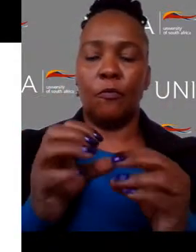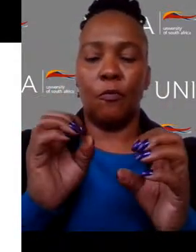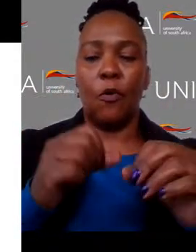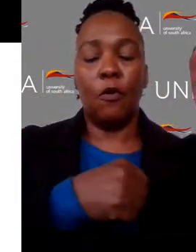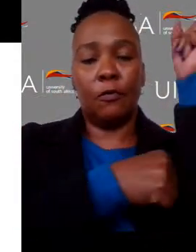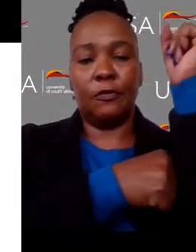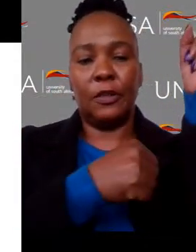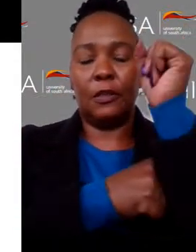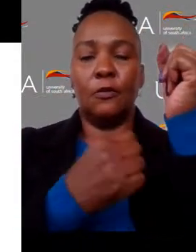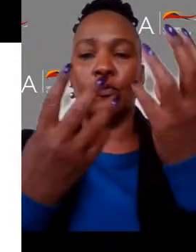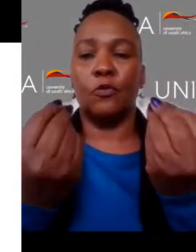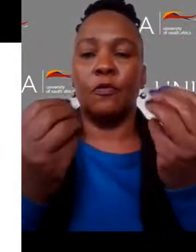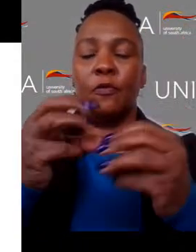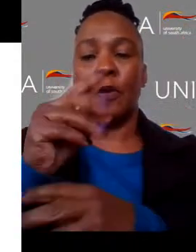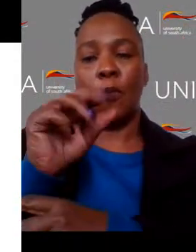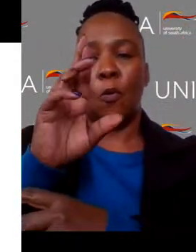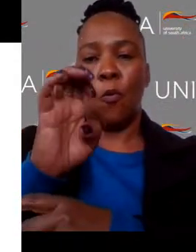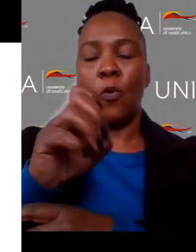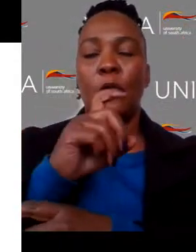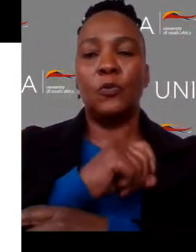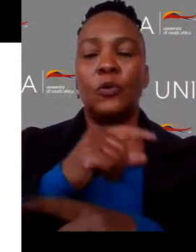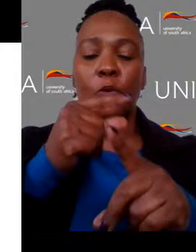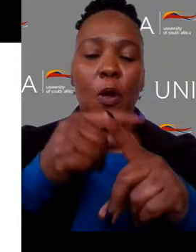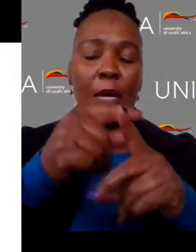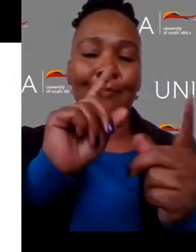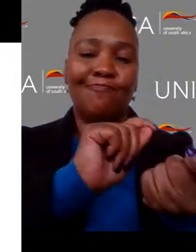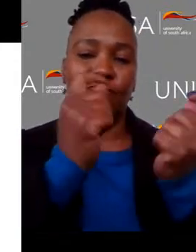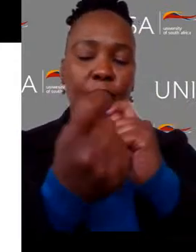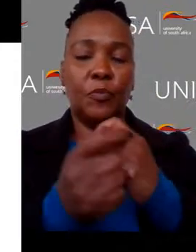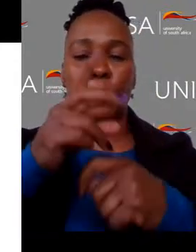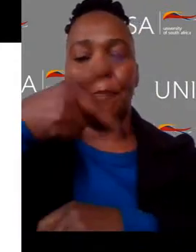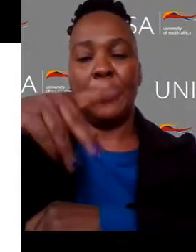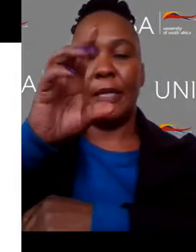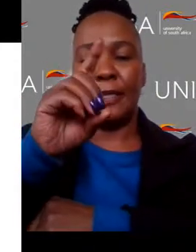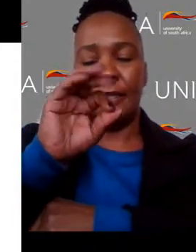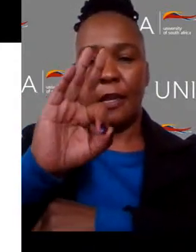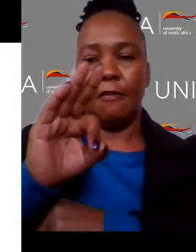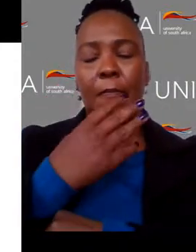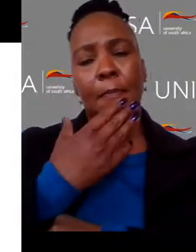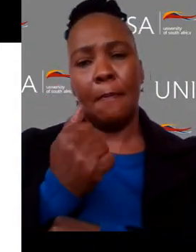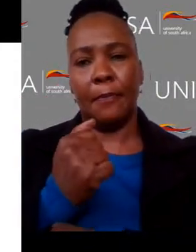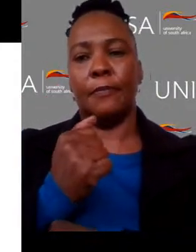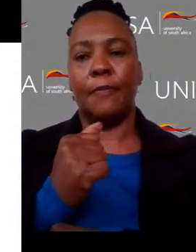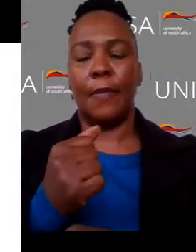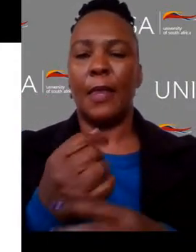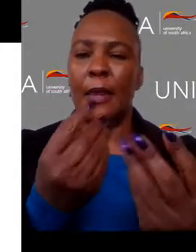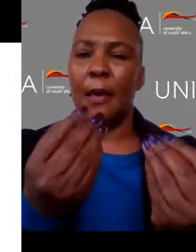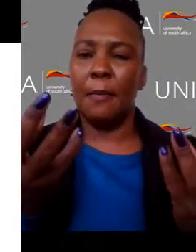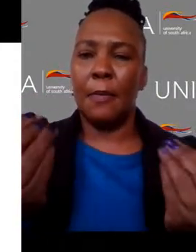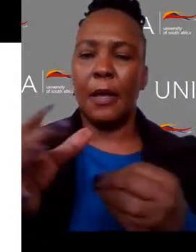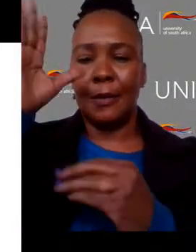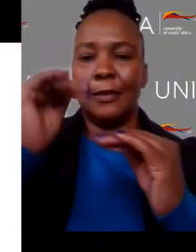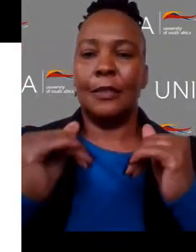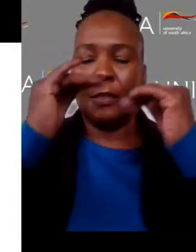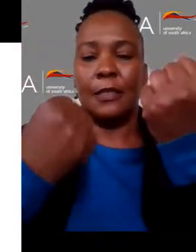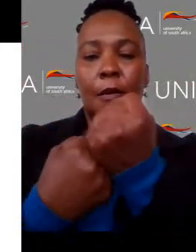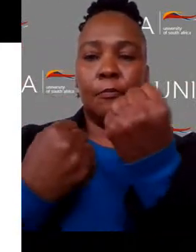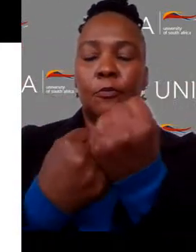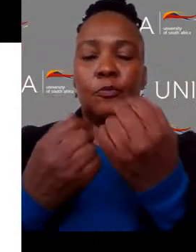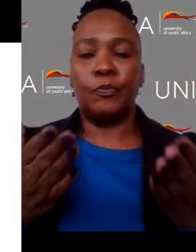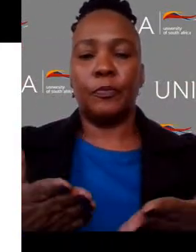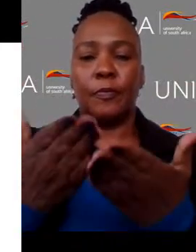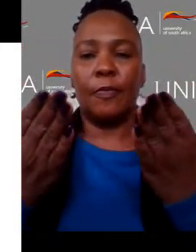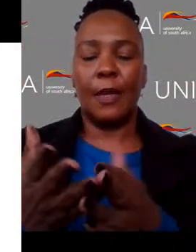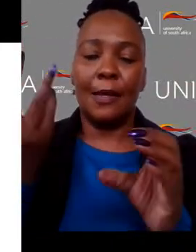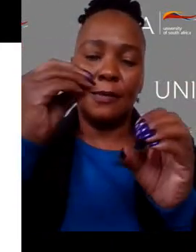so that you're able to use Word and change it into PDF. So please, there are a number of academic support services that